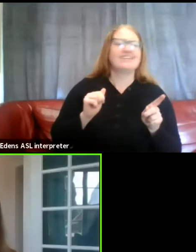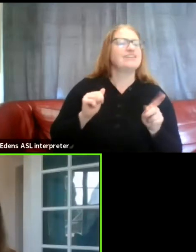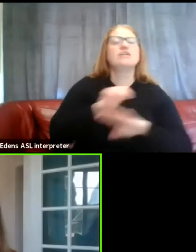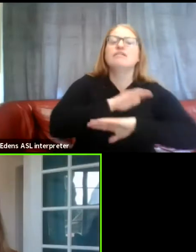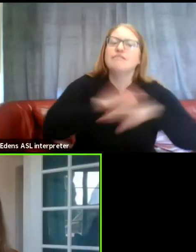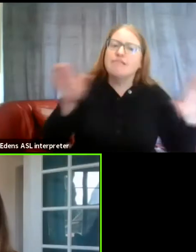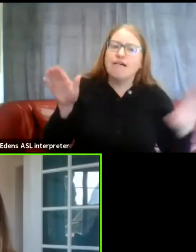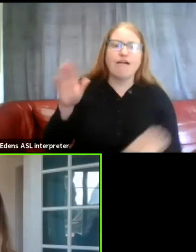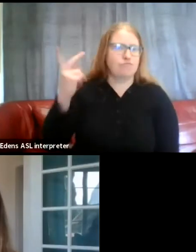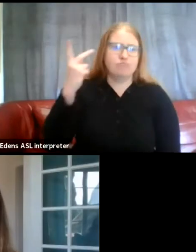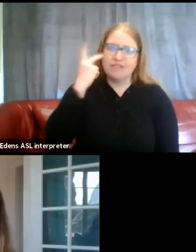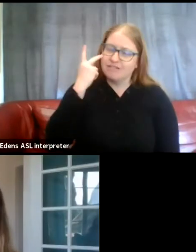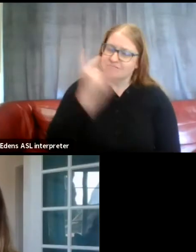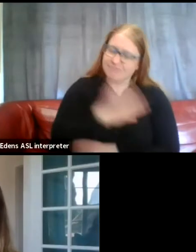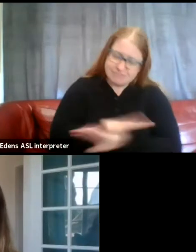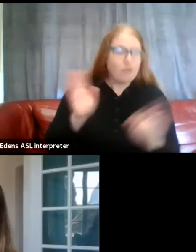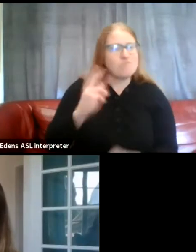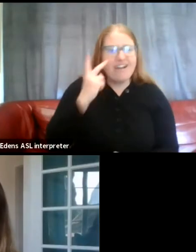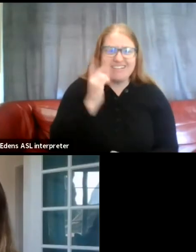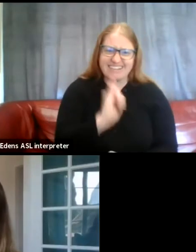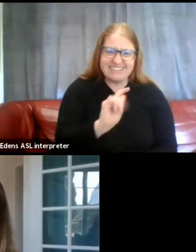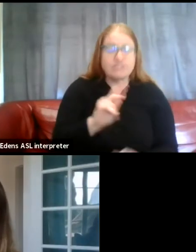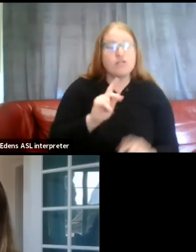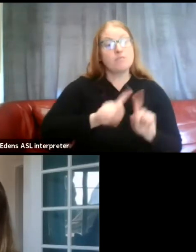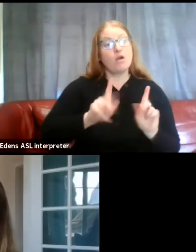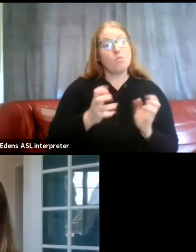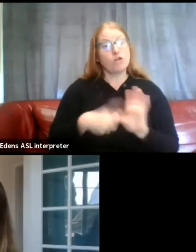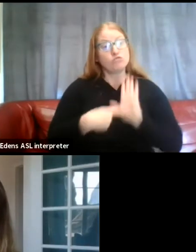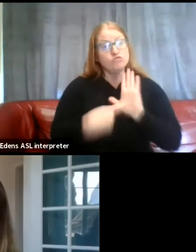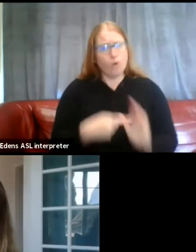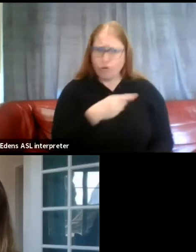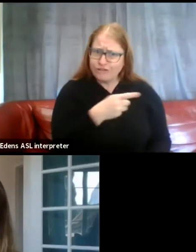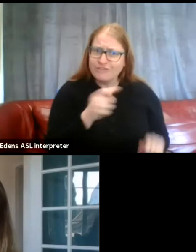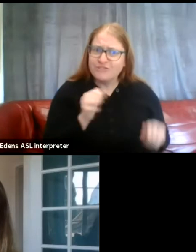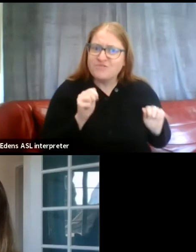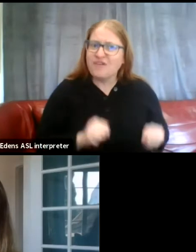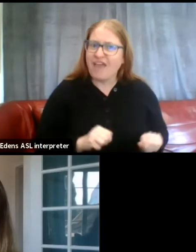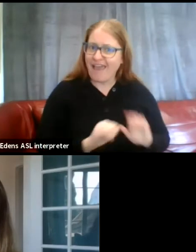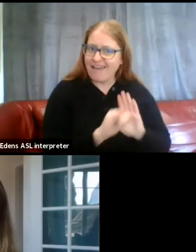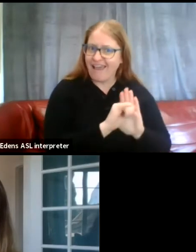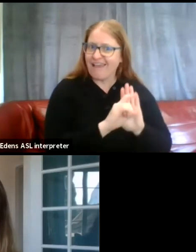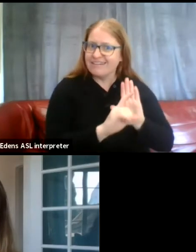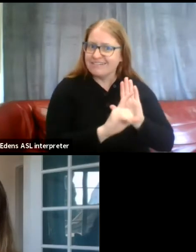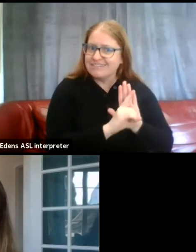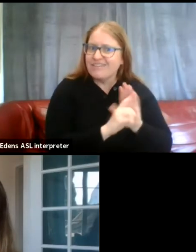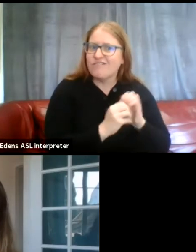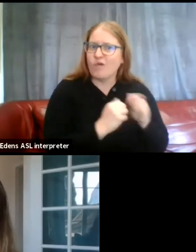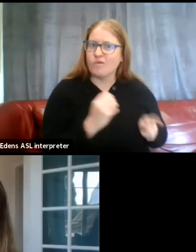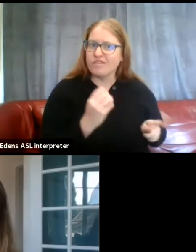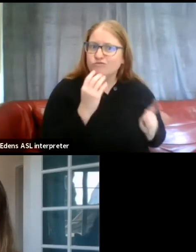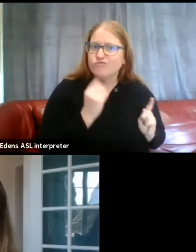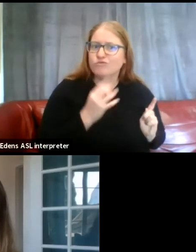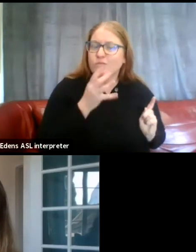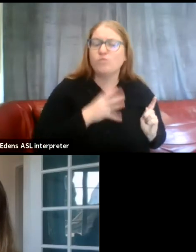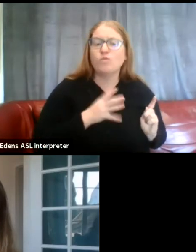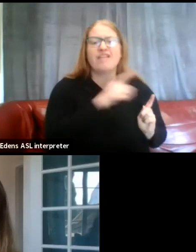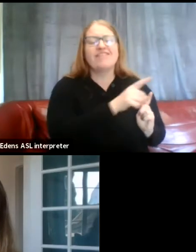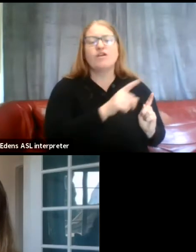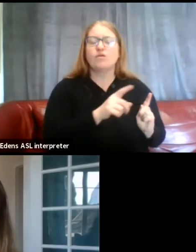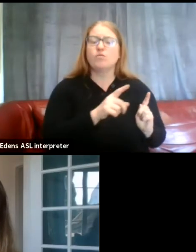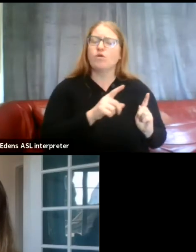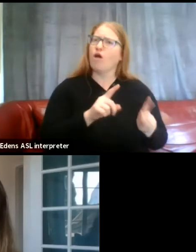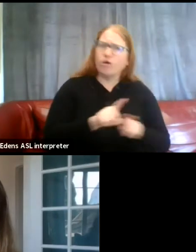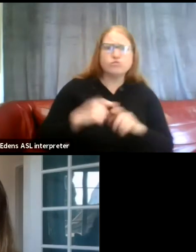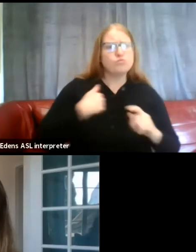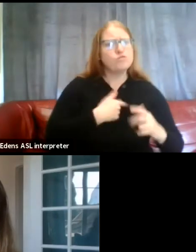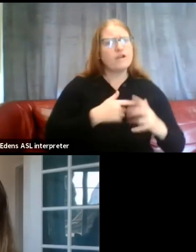It was an apolitical show that was meant to show not only that you would identify with the characters of but that they were patriotic and they were